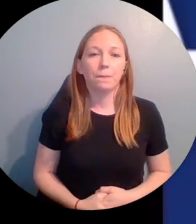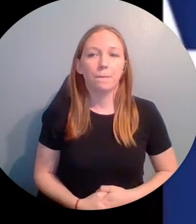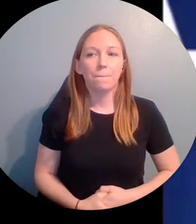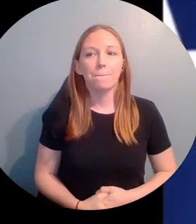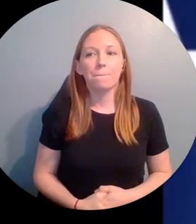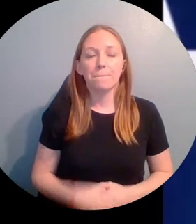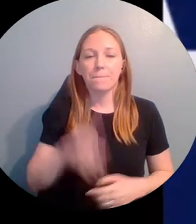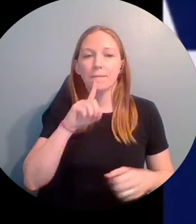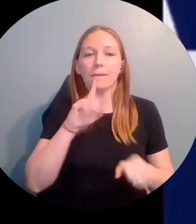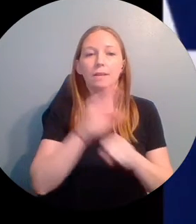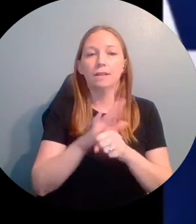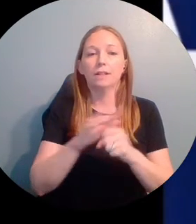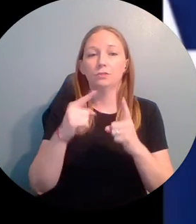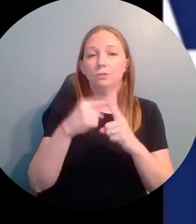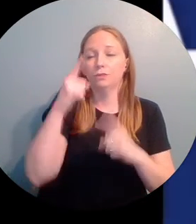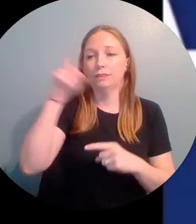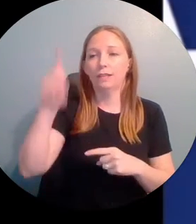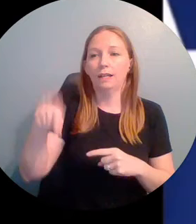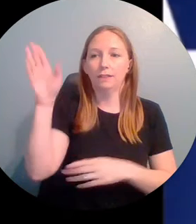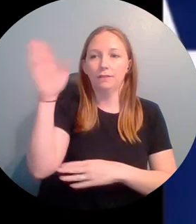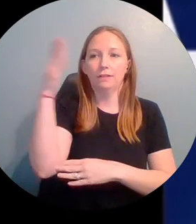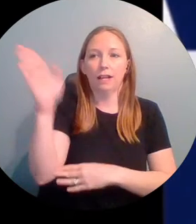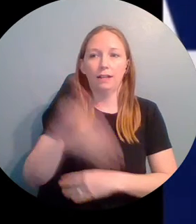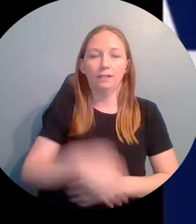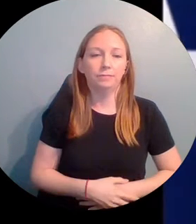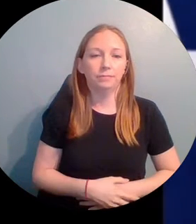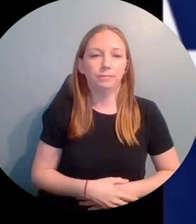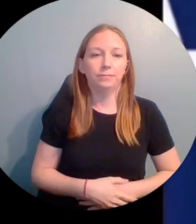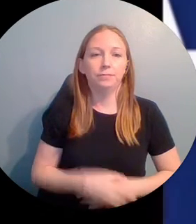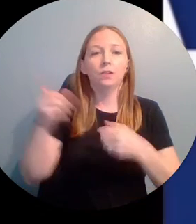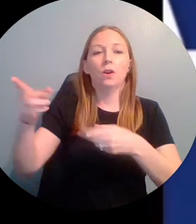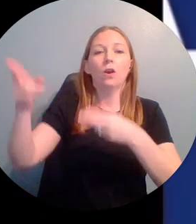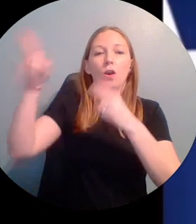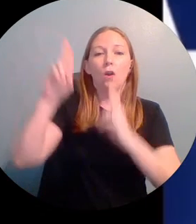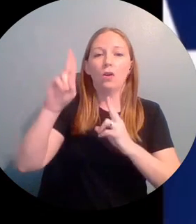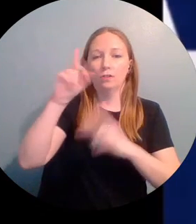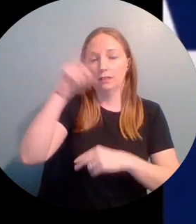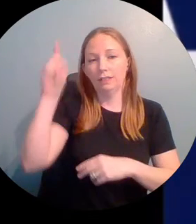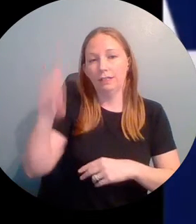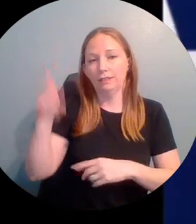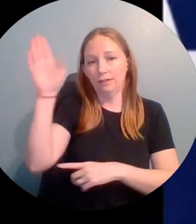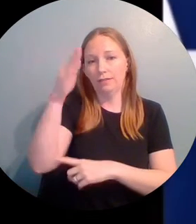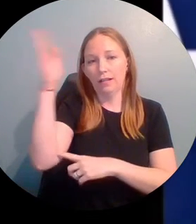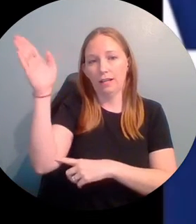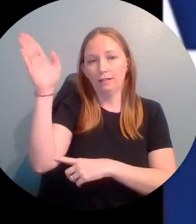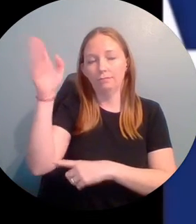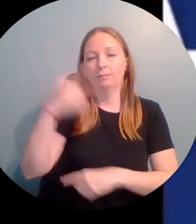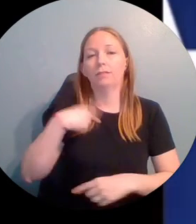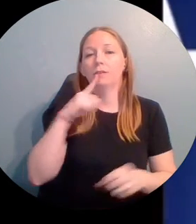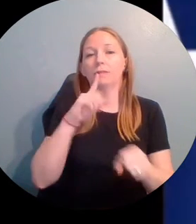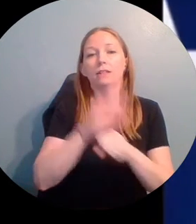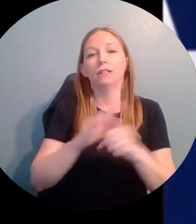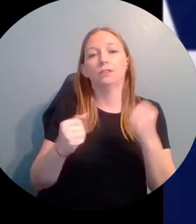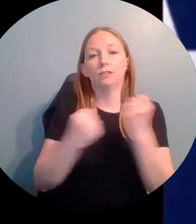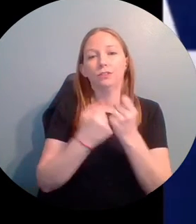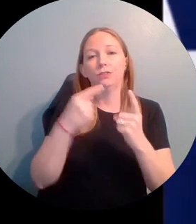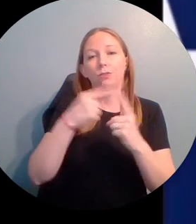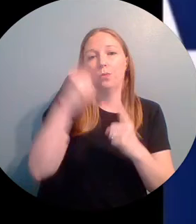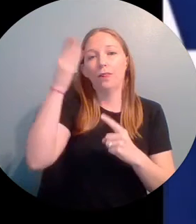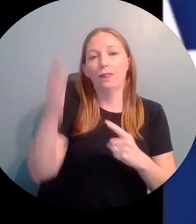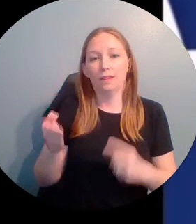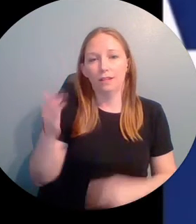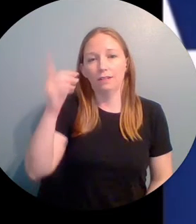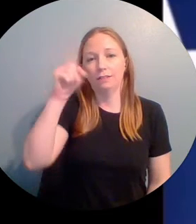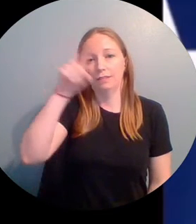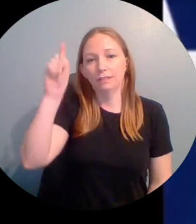Pledge to the Texas flag. Honor the Texas flag. I pledge allegiance to thee,